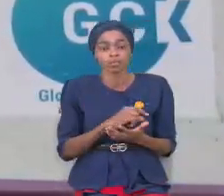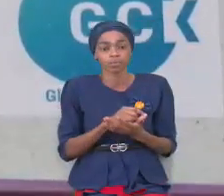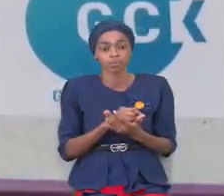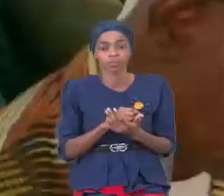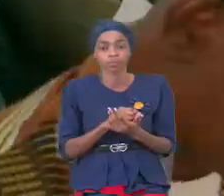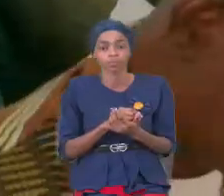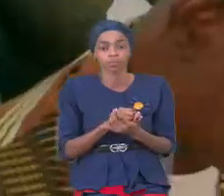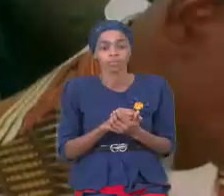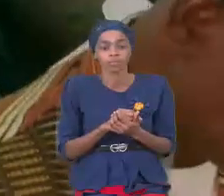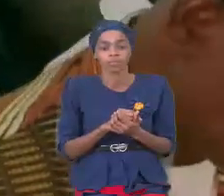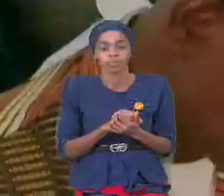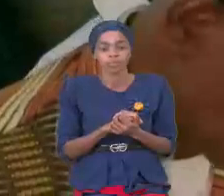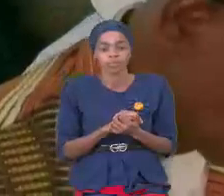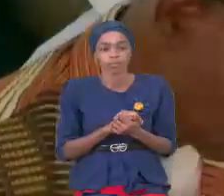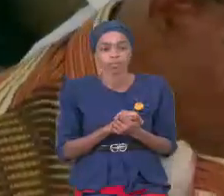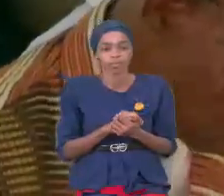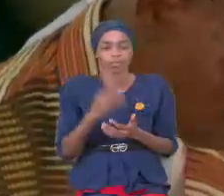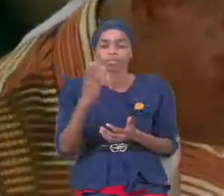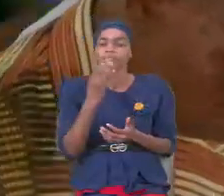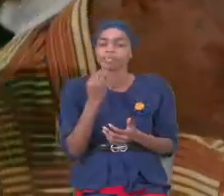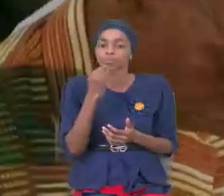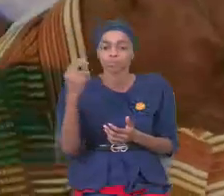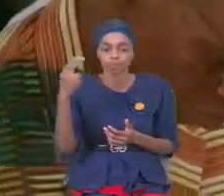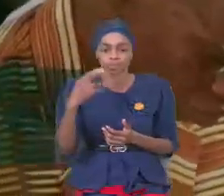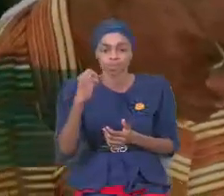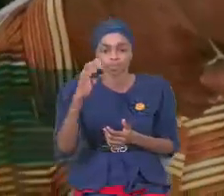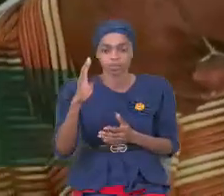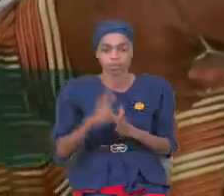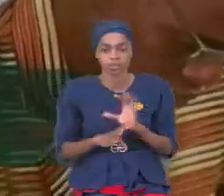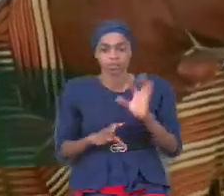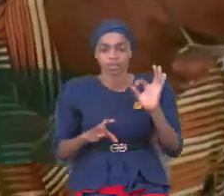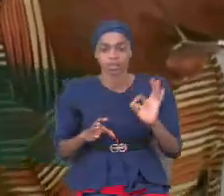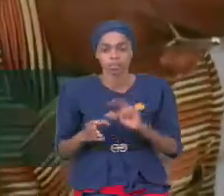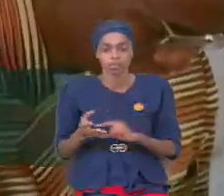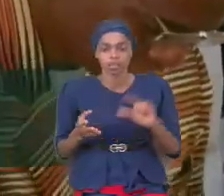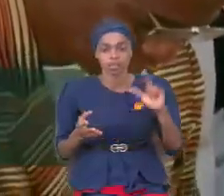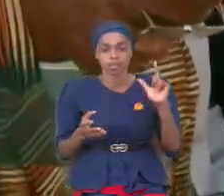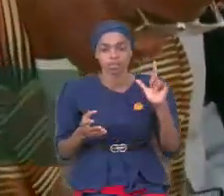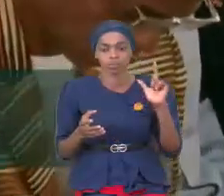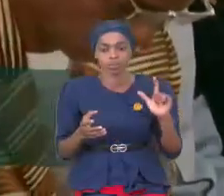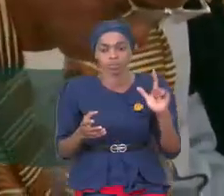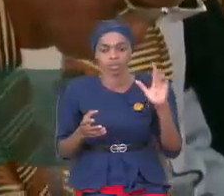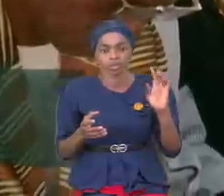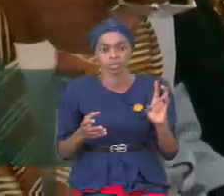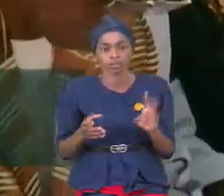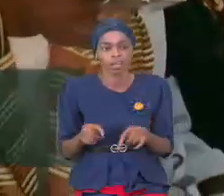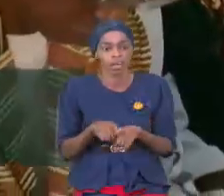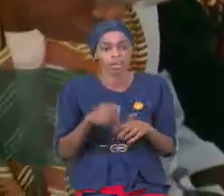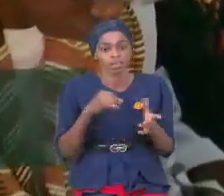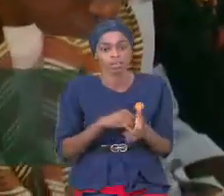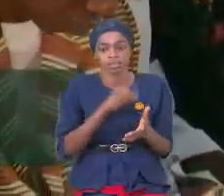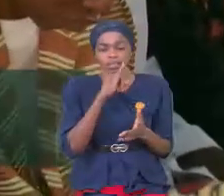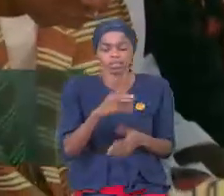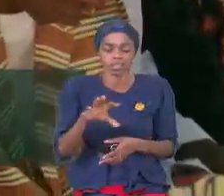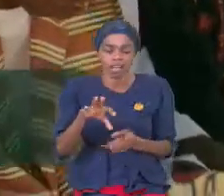chapter 9, verse 27, as it is appointed unto men, wants to die,